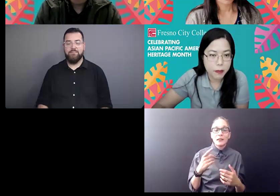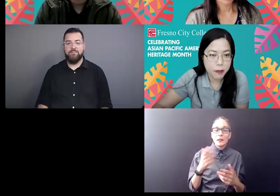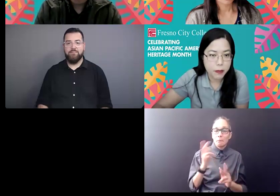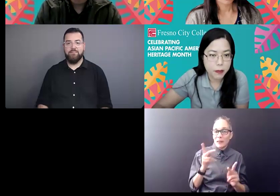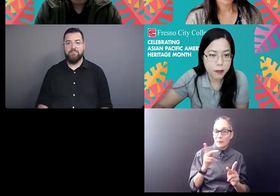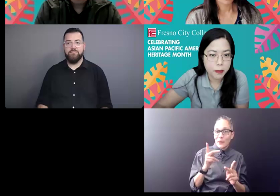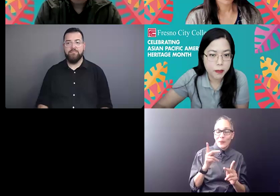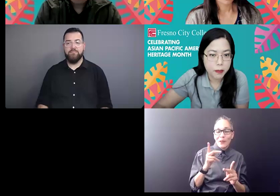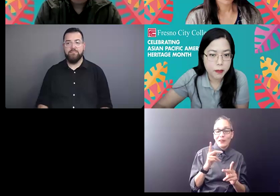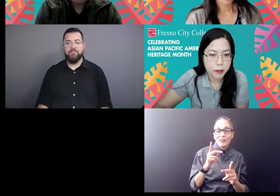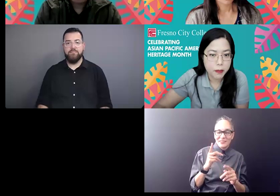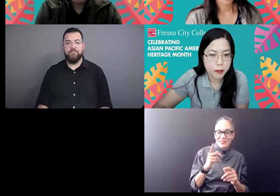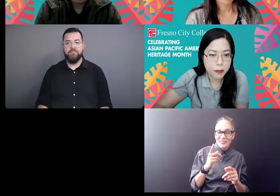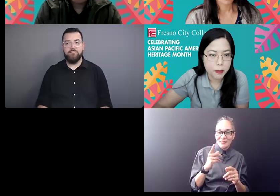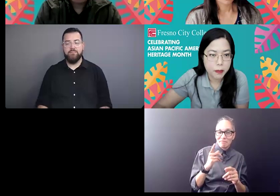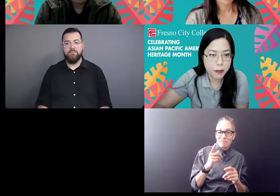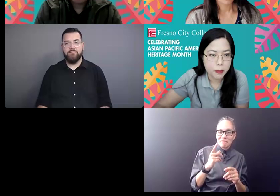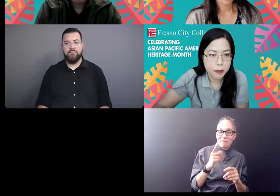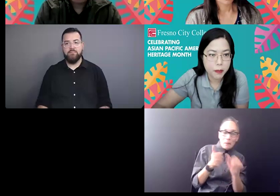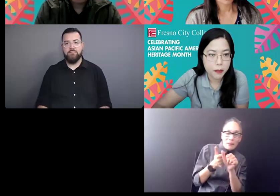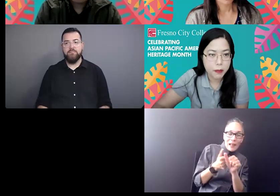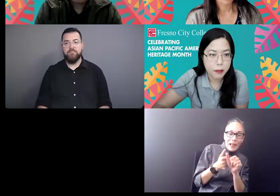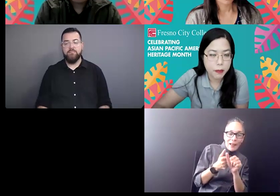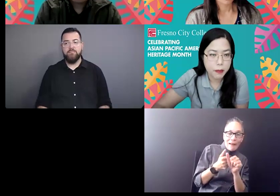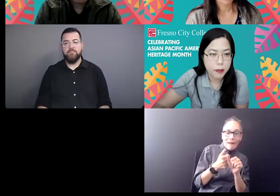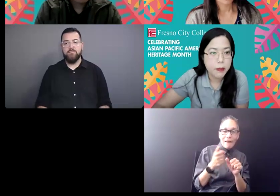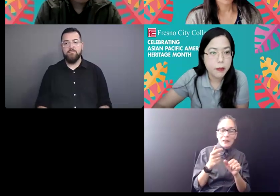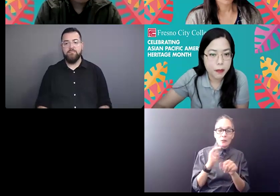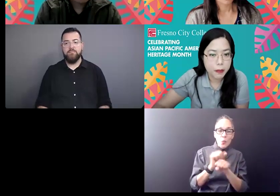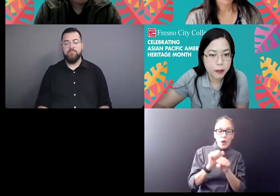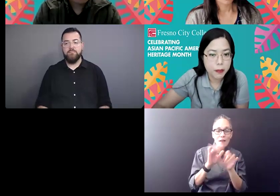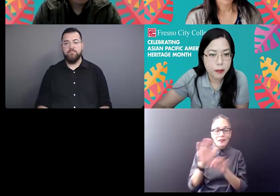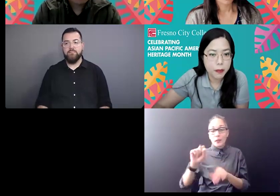the scenes and on the scene as well, like Sue,